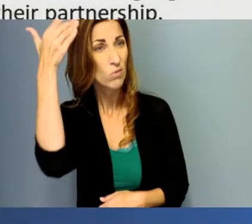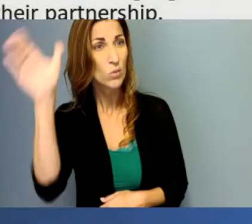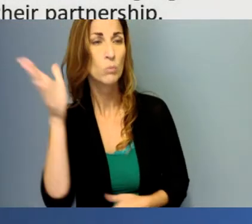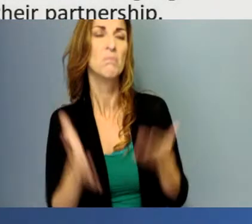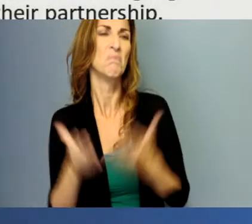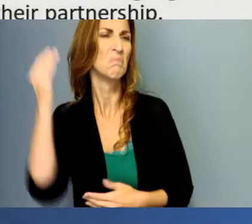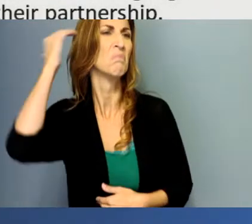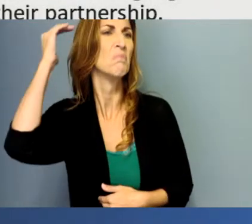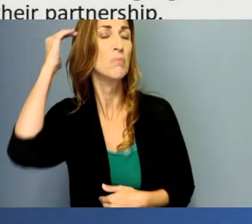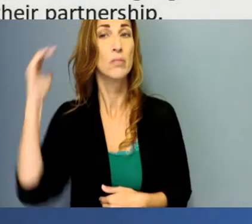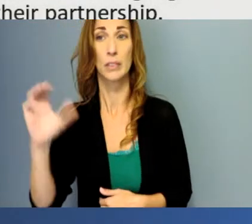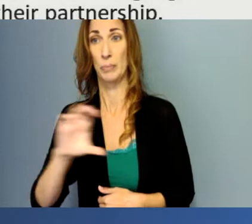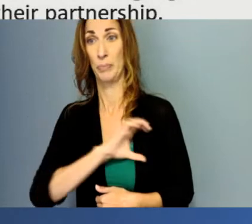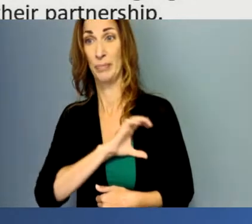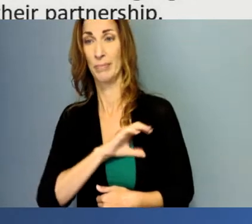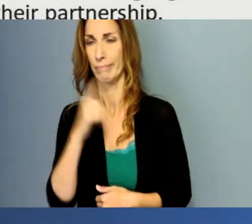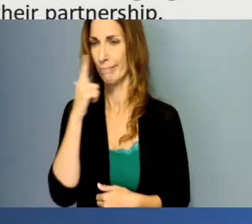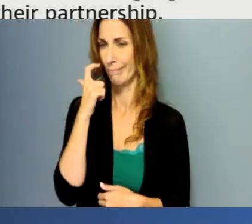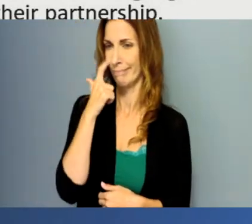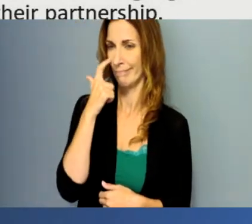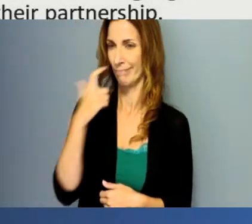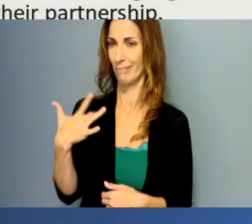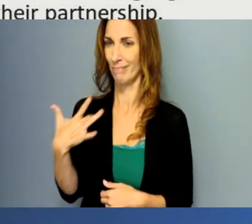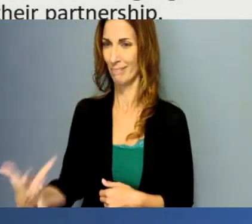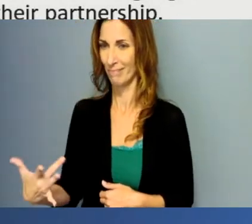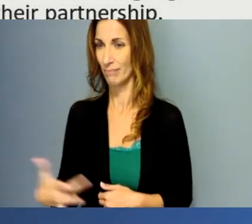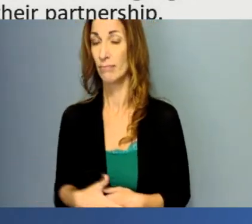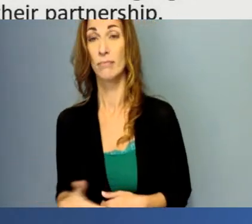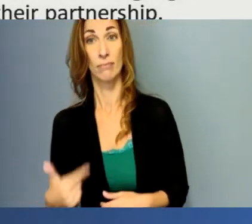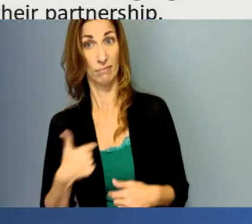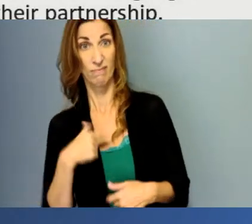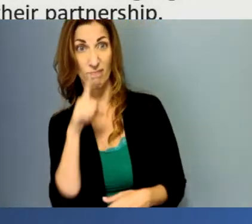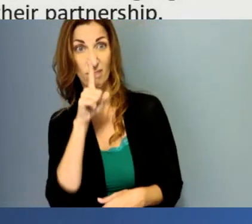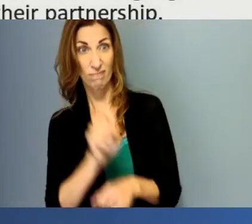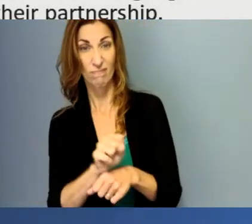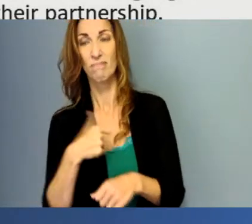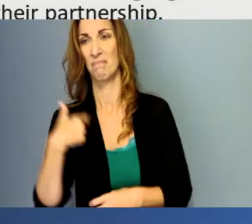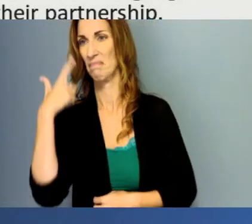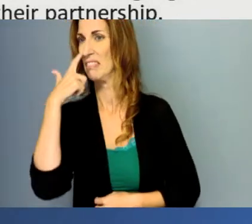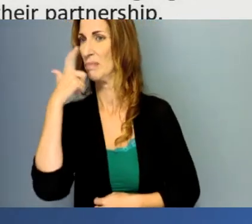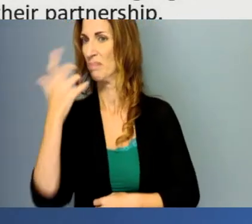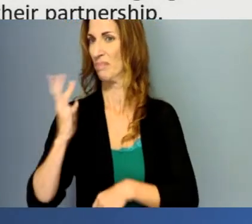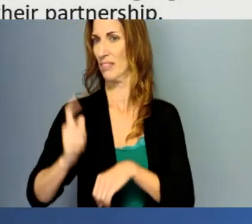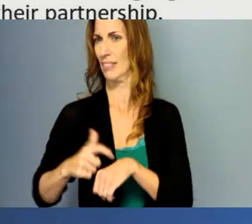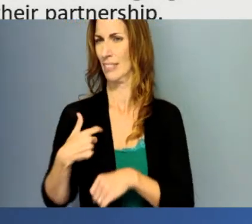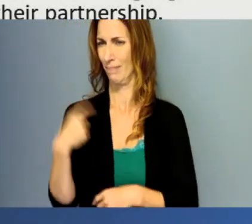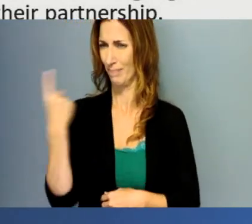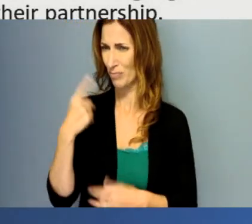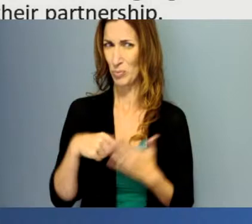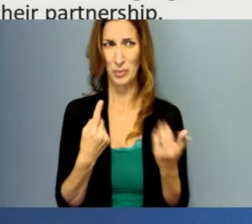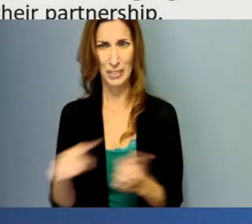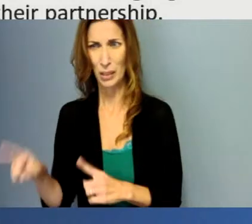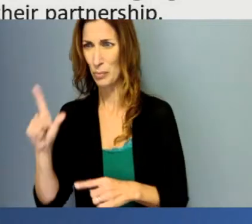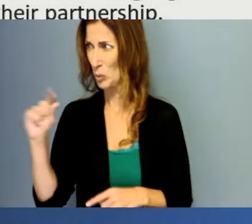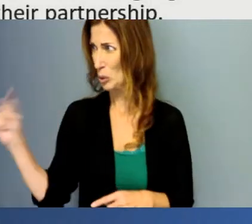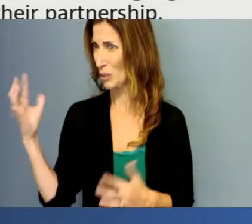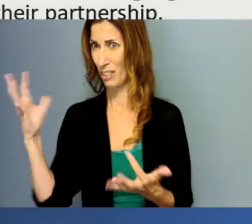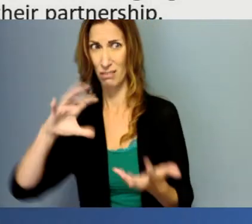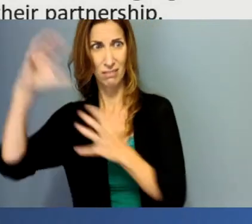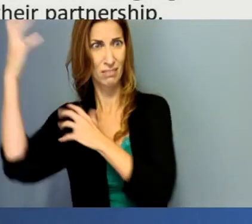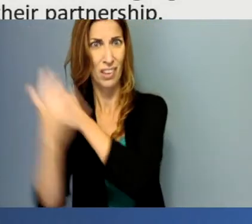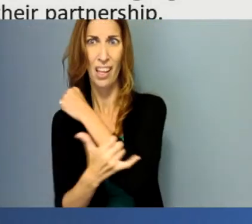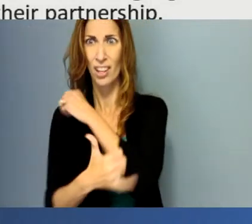are, cops are skeptics. I was actually skeptical at the time, considering what we were going through as a country of this